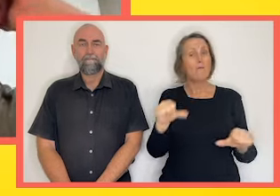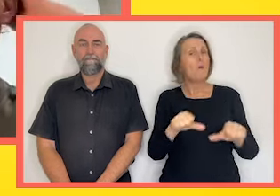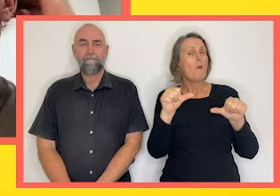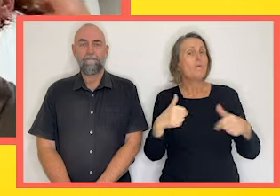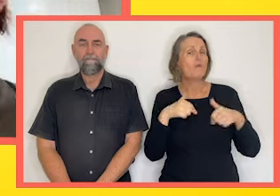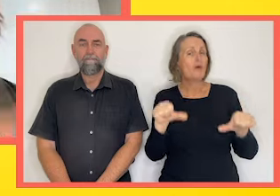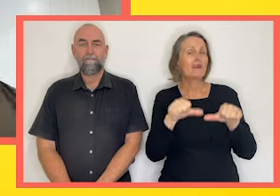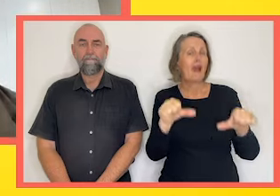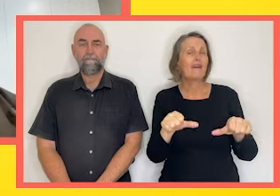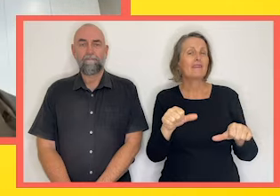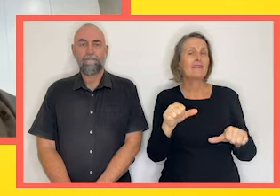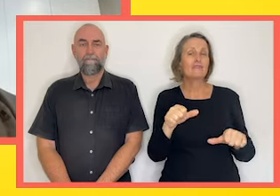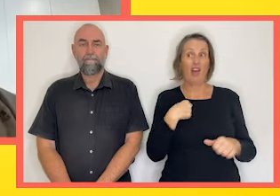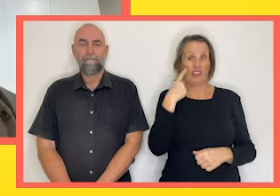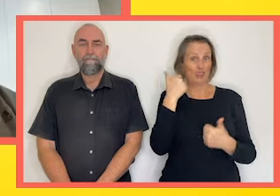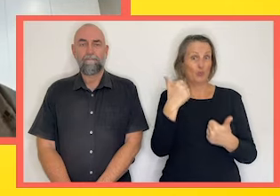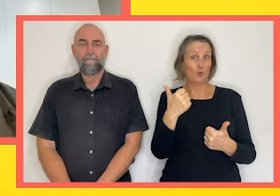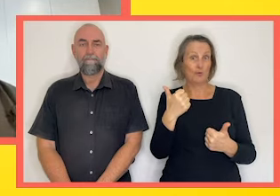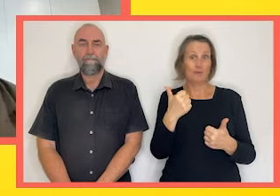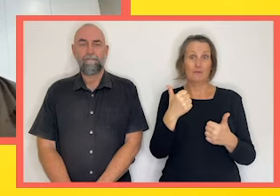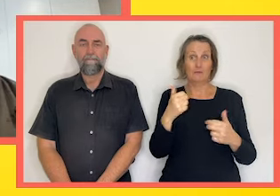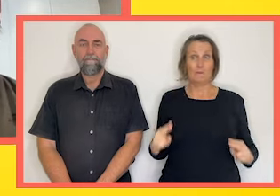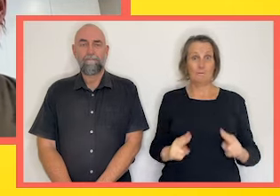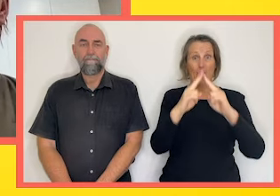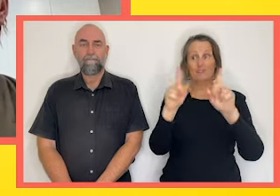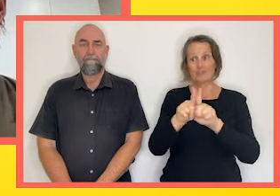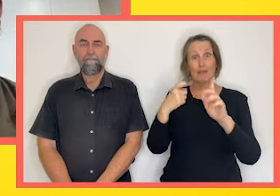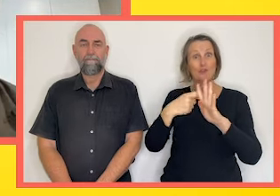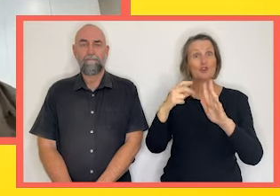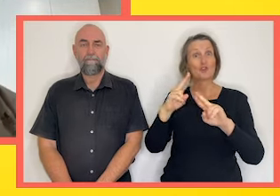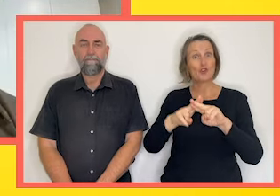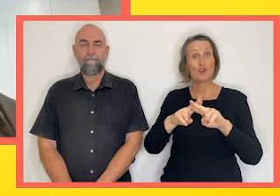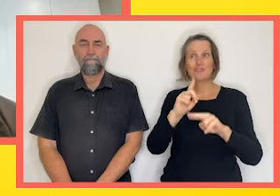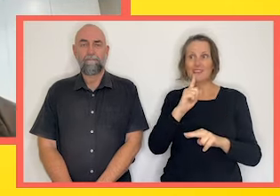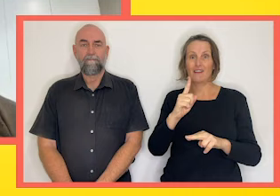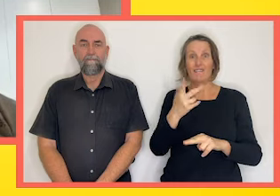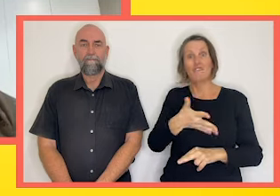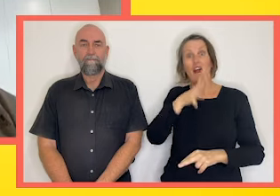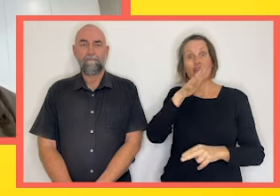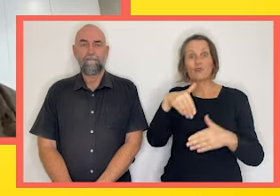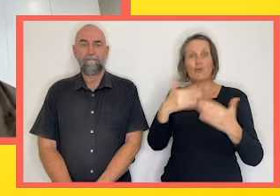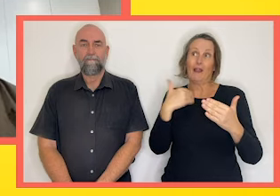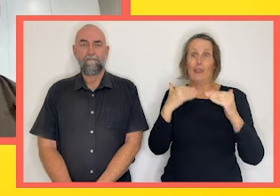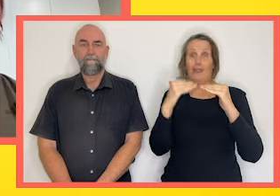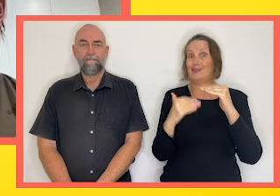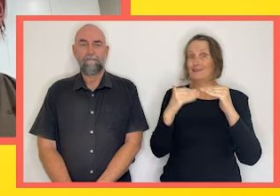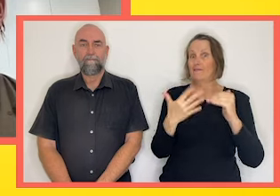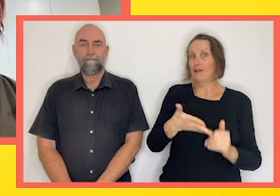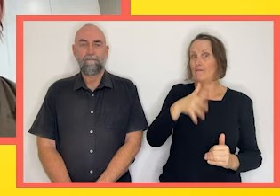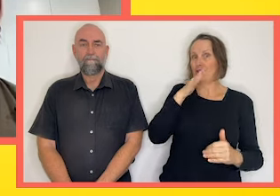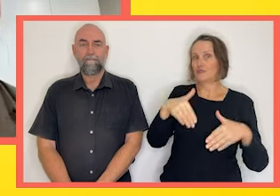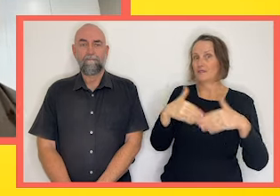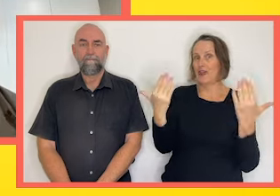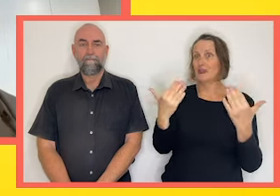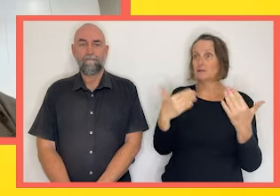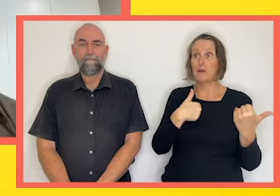But no, it's been good. I think leading into Paris, and like Kurt mentioned, it's less than 500 days. So